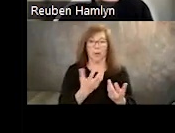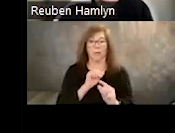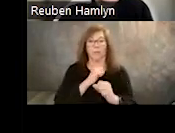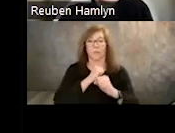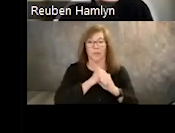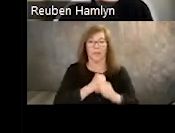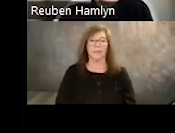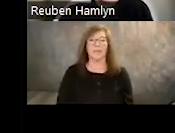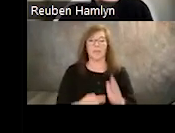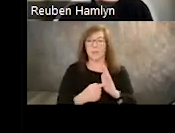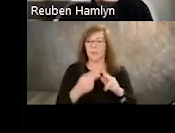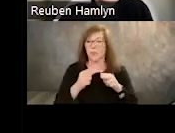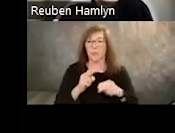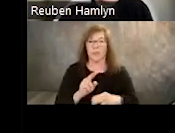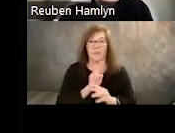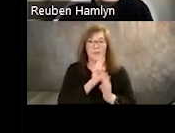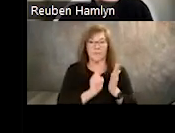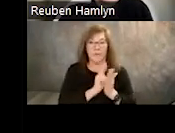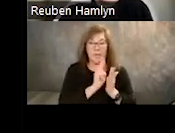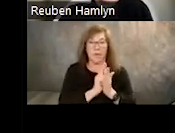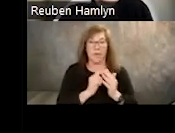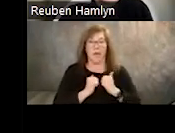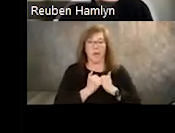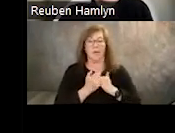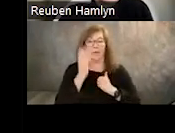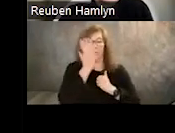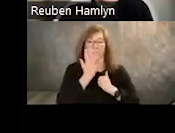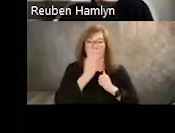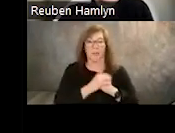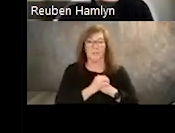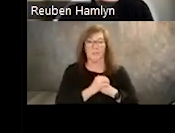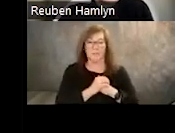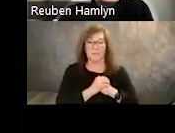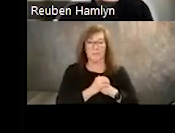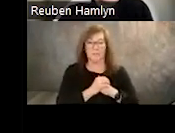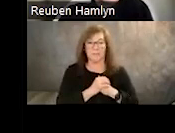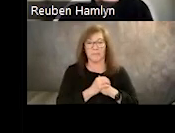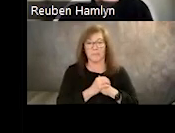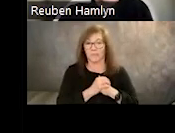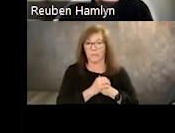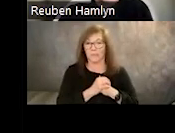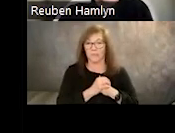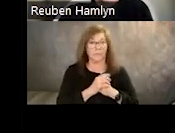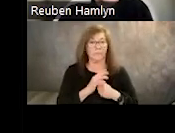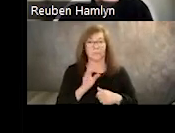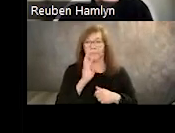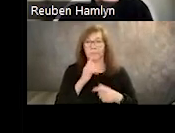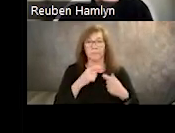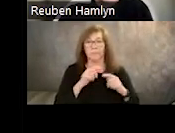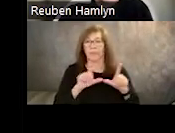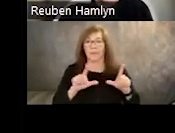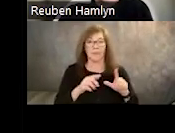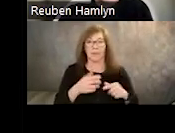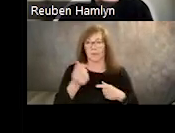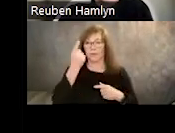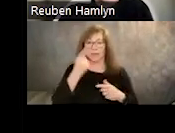gonna show a short video of how this could look like. Nchini Kenya, haki ya kurekodi bado ingali